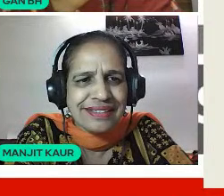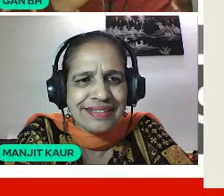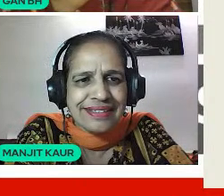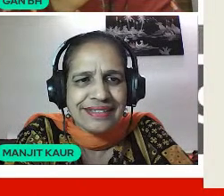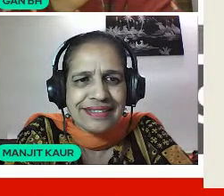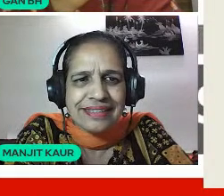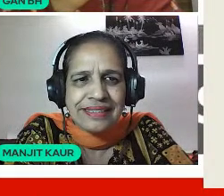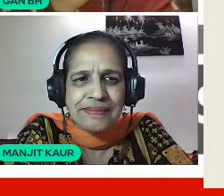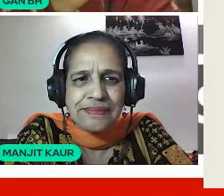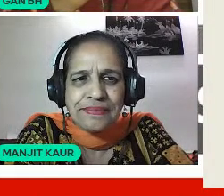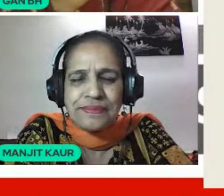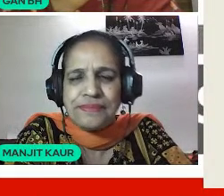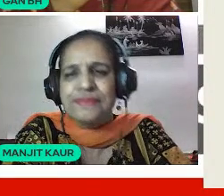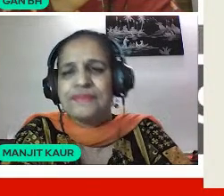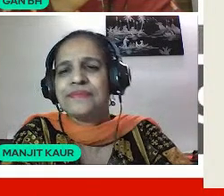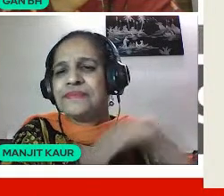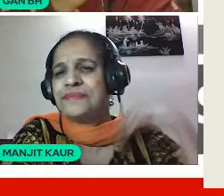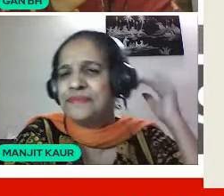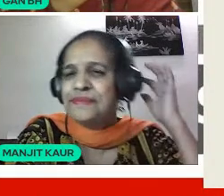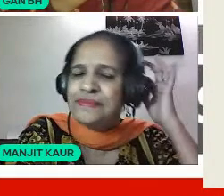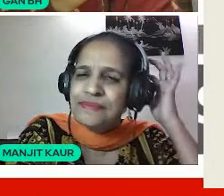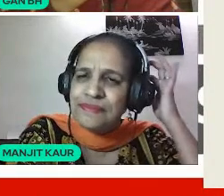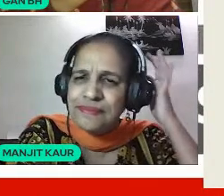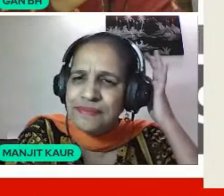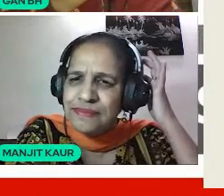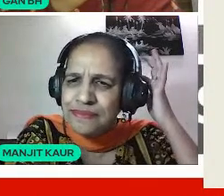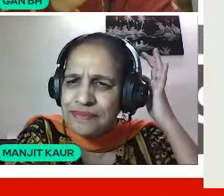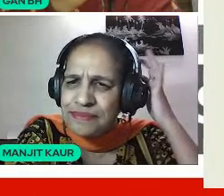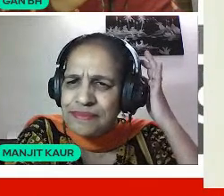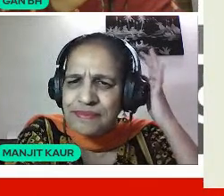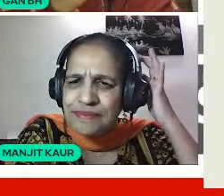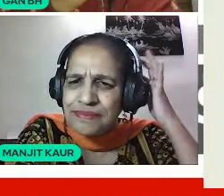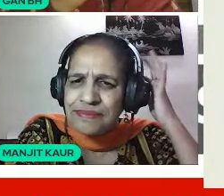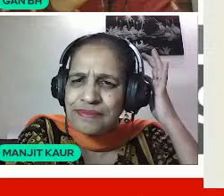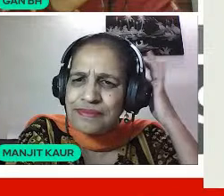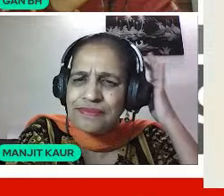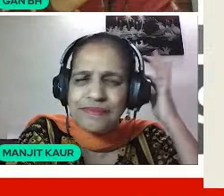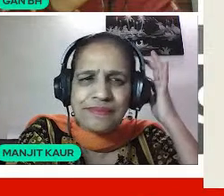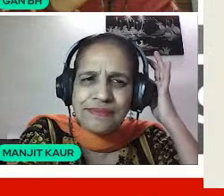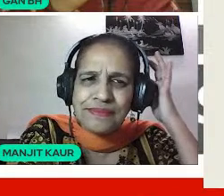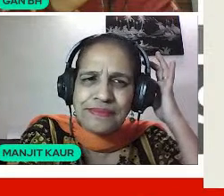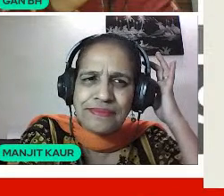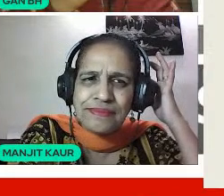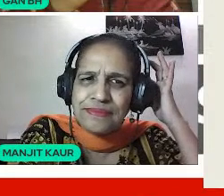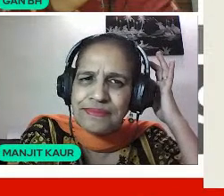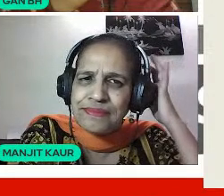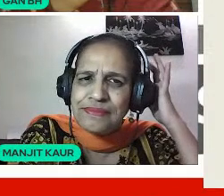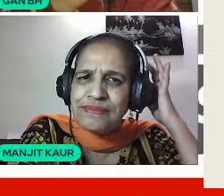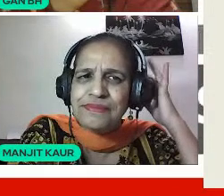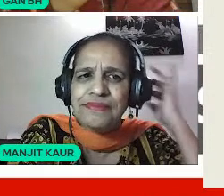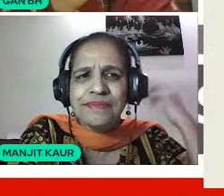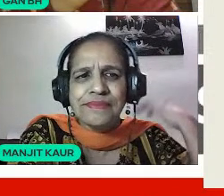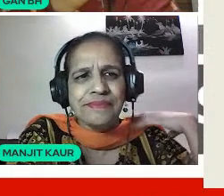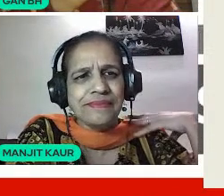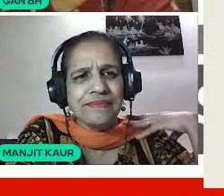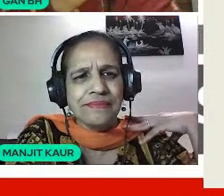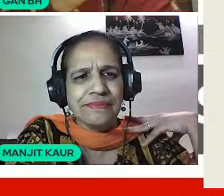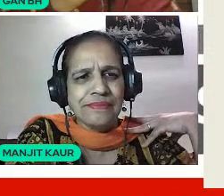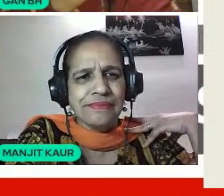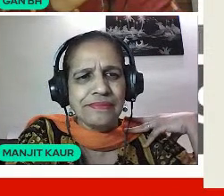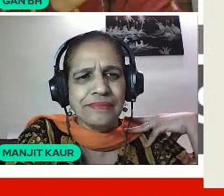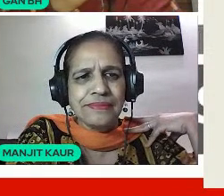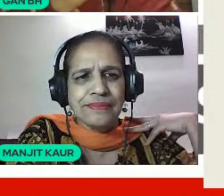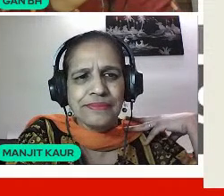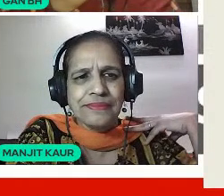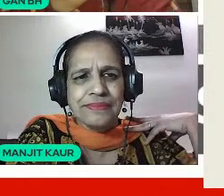can write in one paragraph for your content. So let's look at the conclusion. I'll see you next month. Thanks again for the present. And